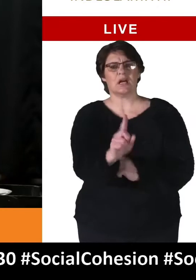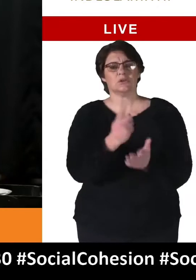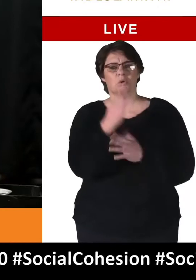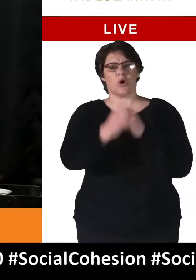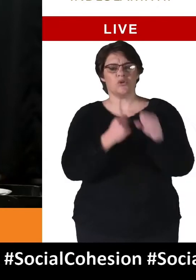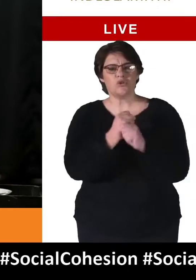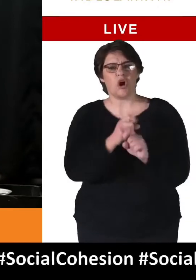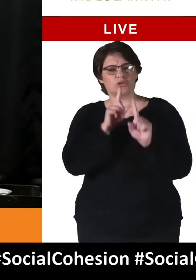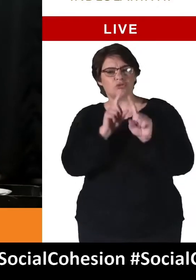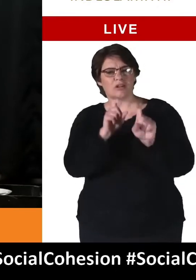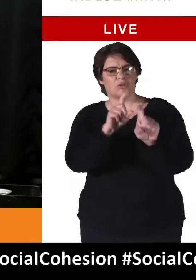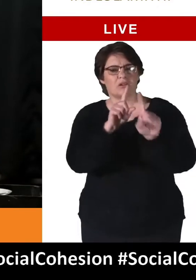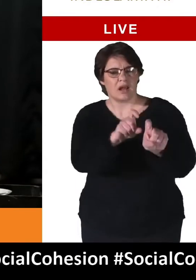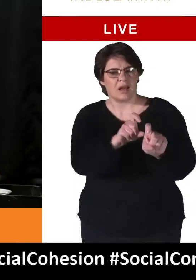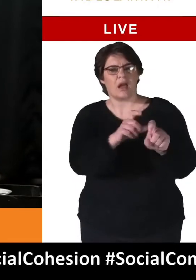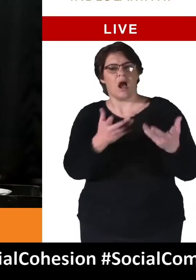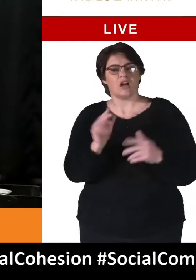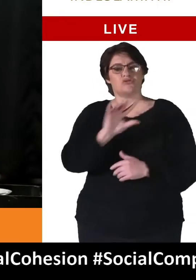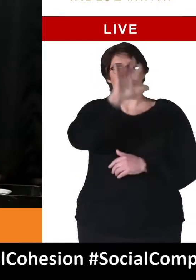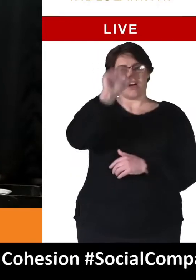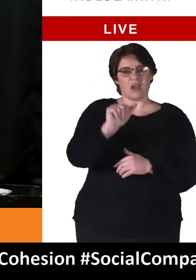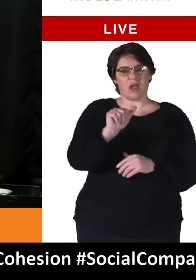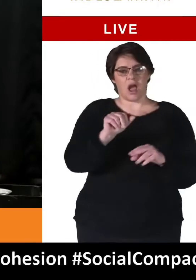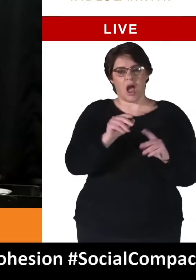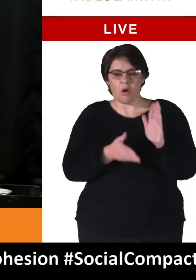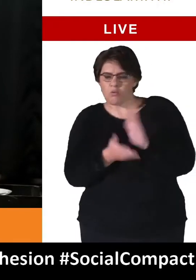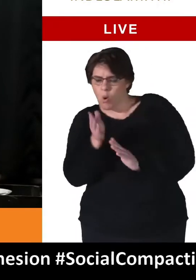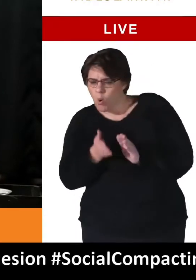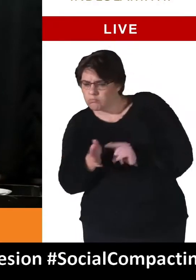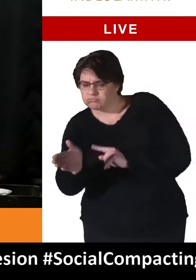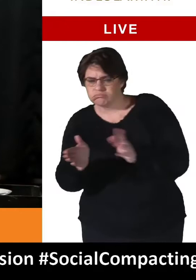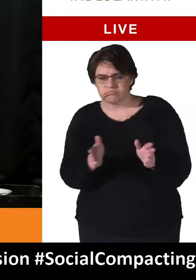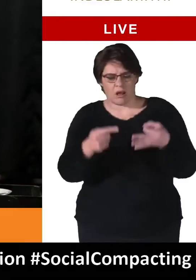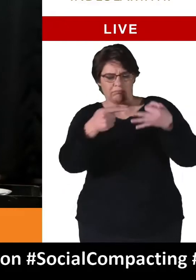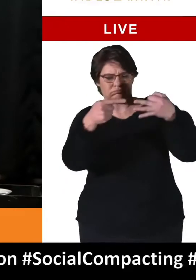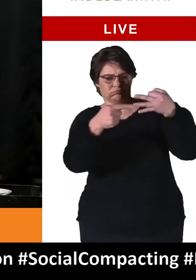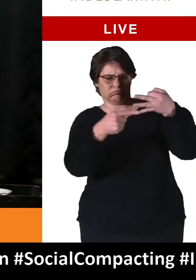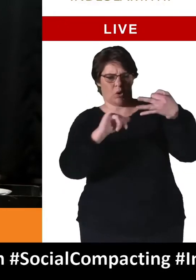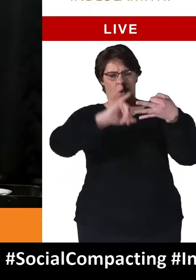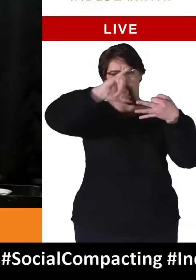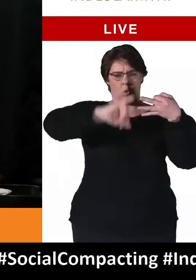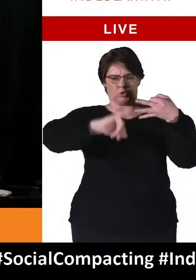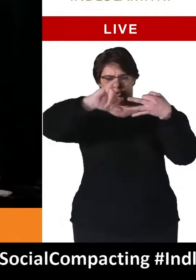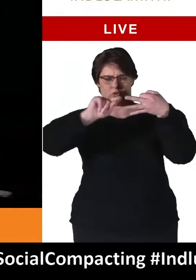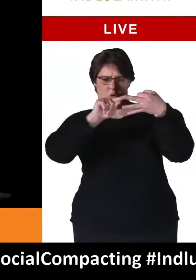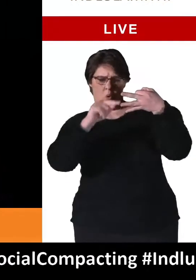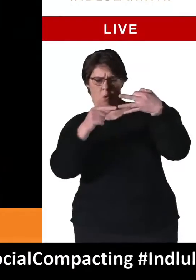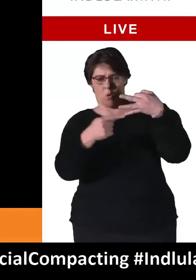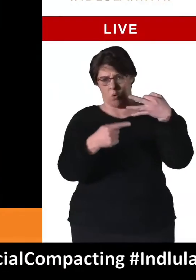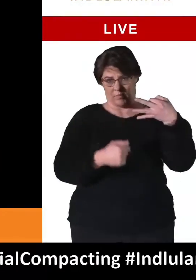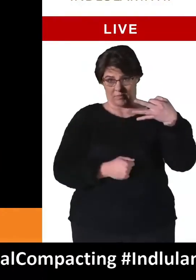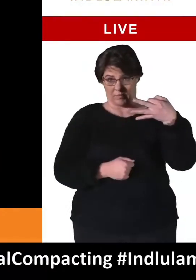annually track the extent to which South Africa is moving between the three Indlulamithi scenarios.